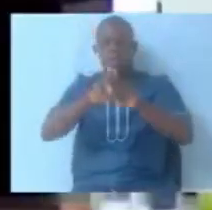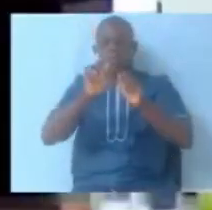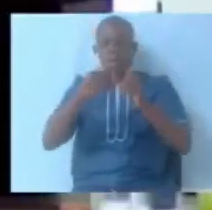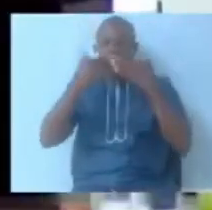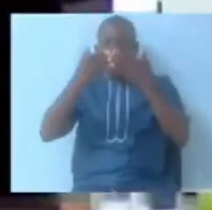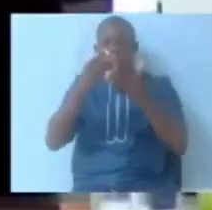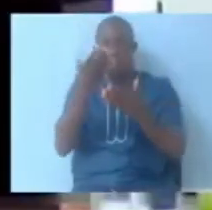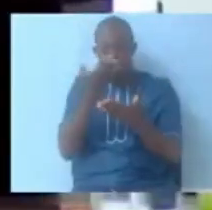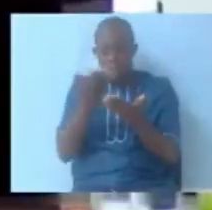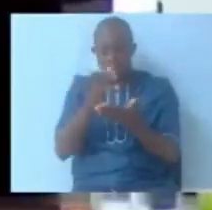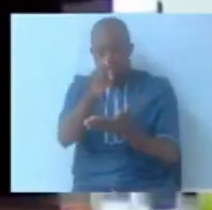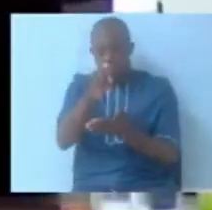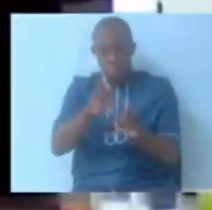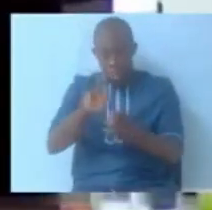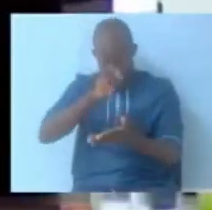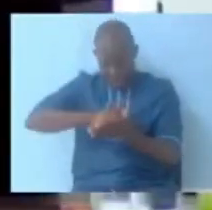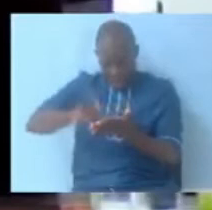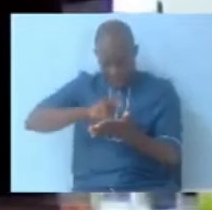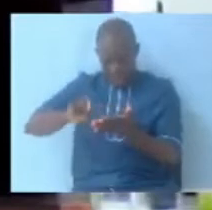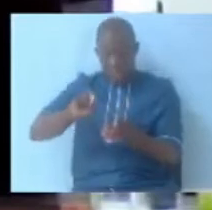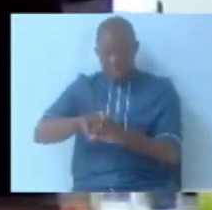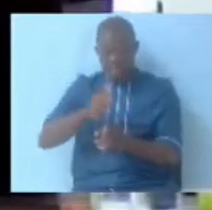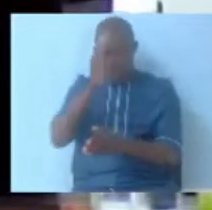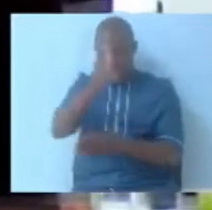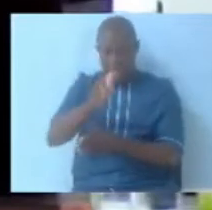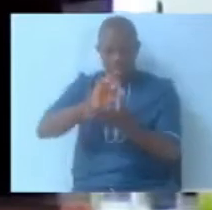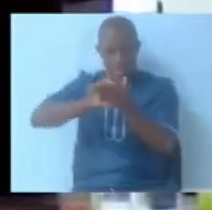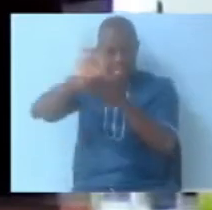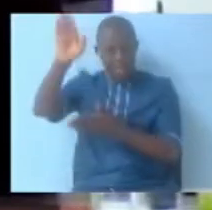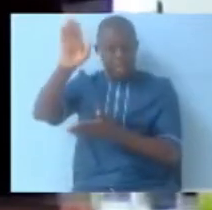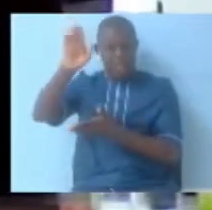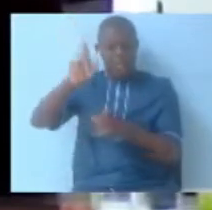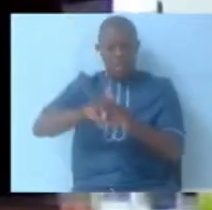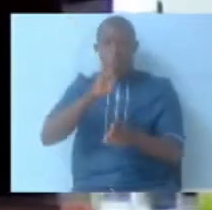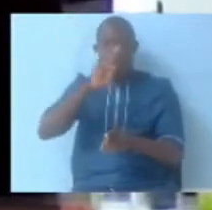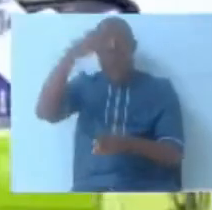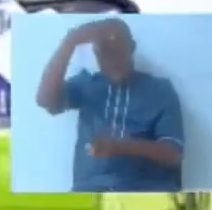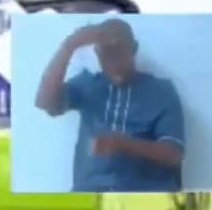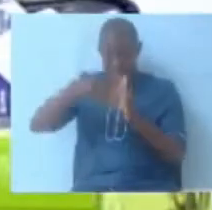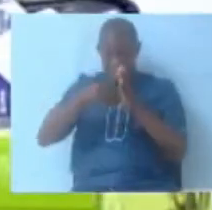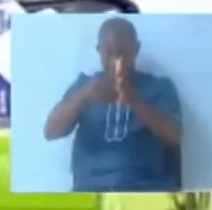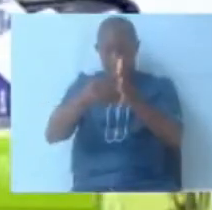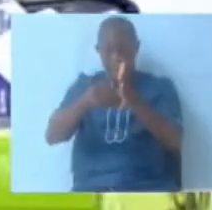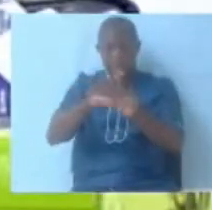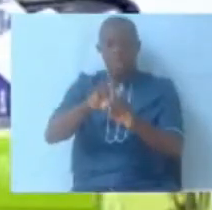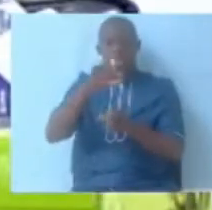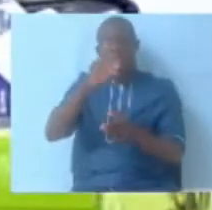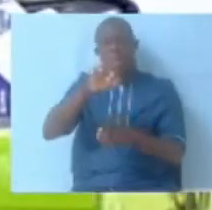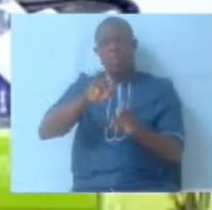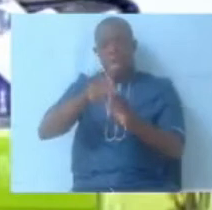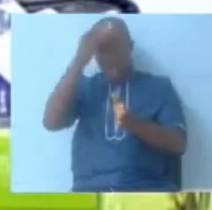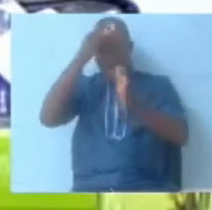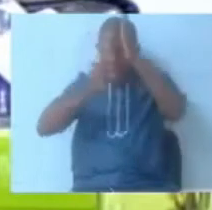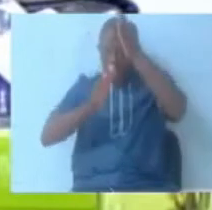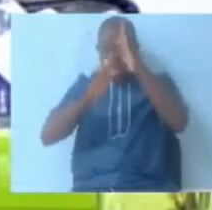directly to the head of the junta instead of addressing your concerns to PMO? Ne asabu fo isa fo nonya dalilo me asabu yele taro nyin